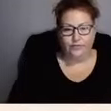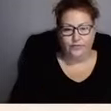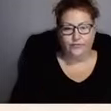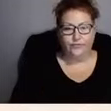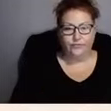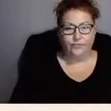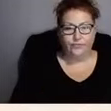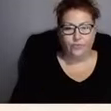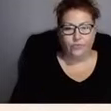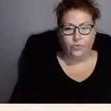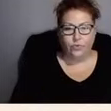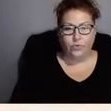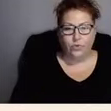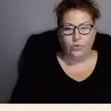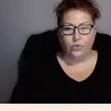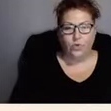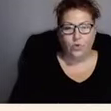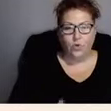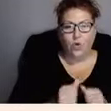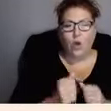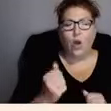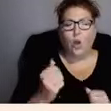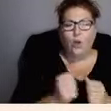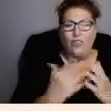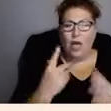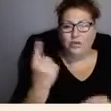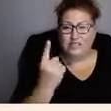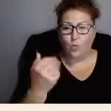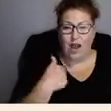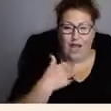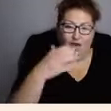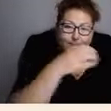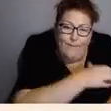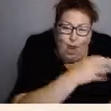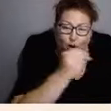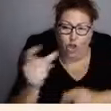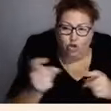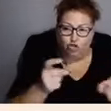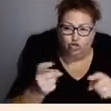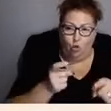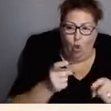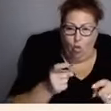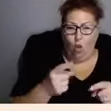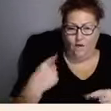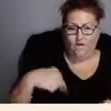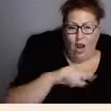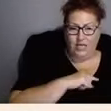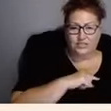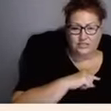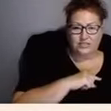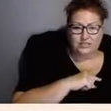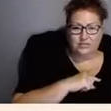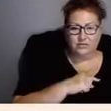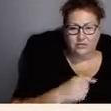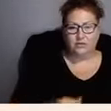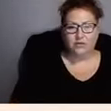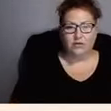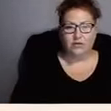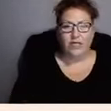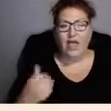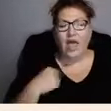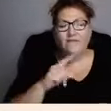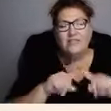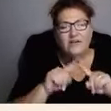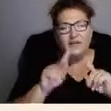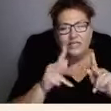without someone having power and control over us. There are different forms of abuse,